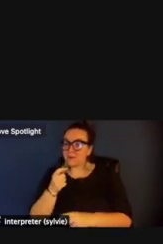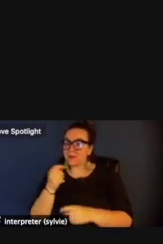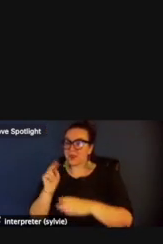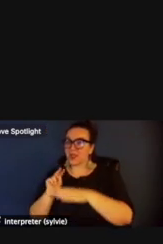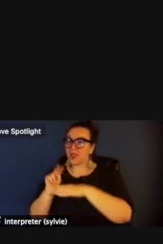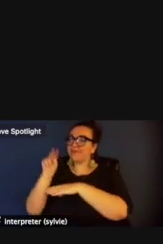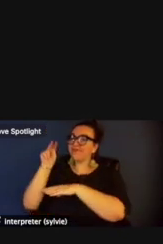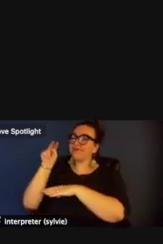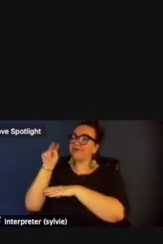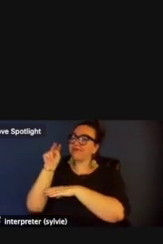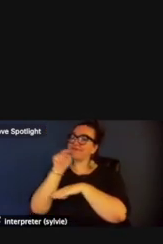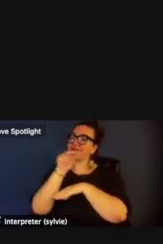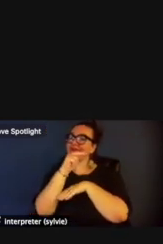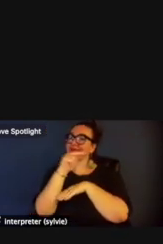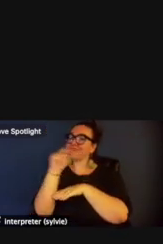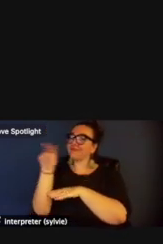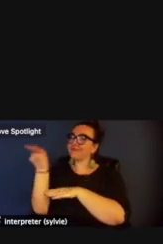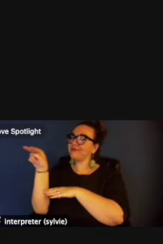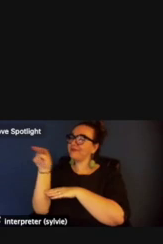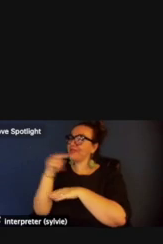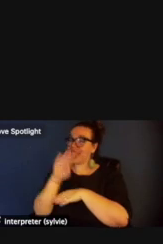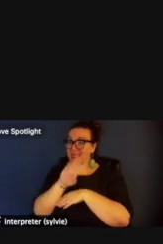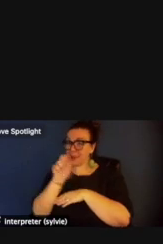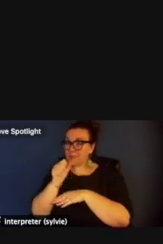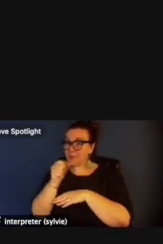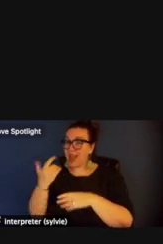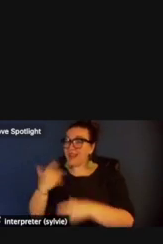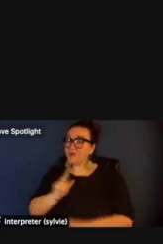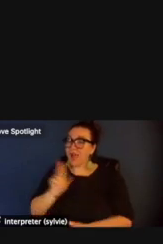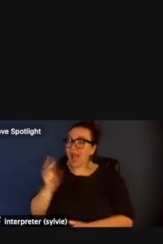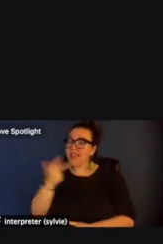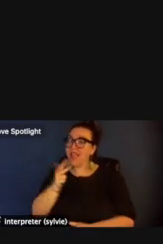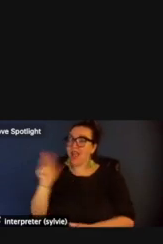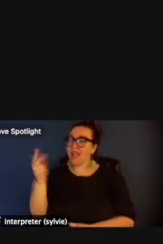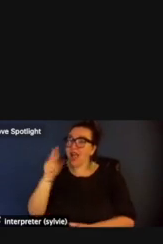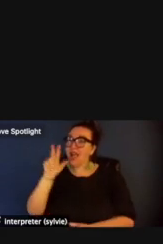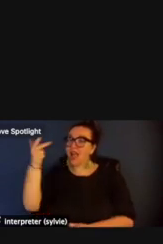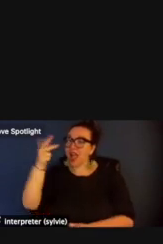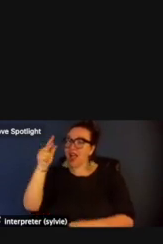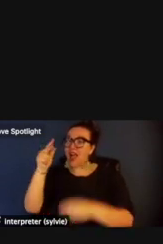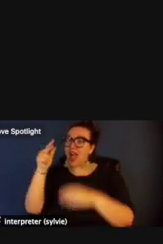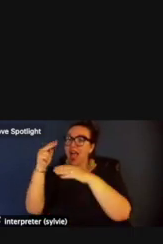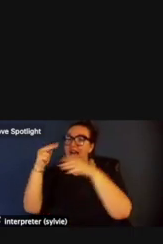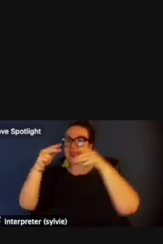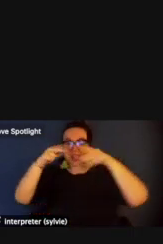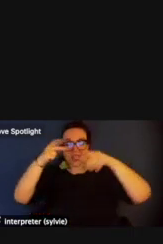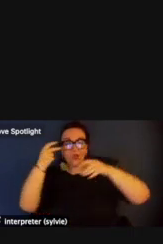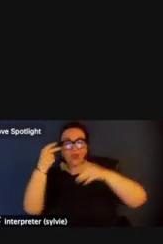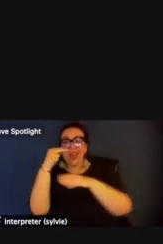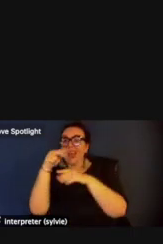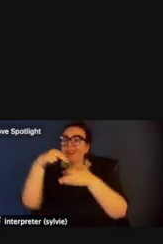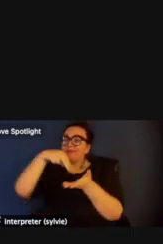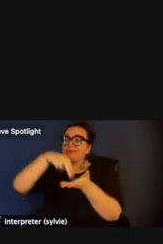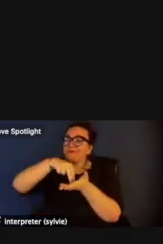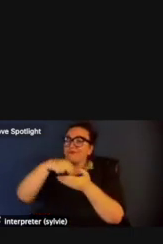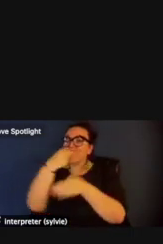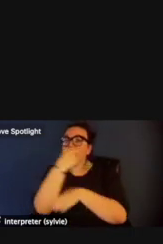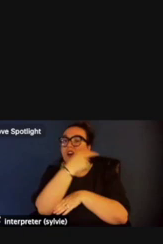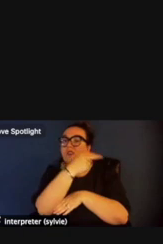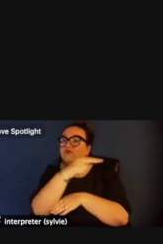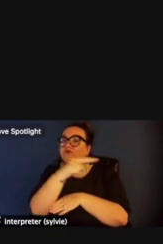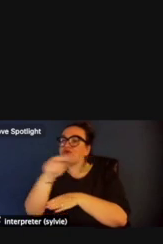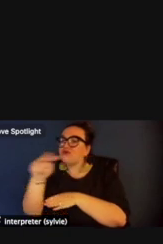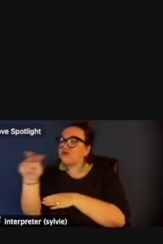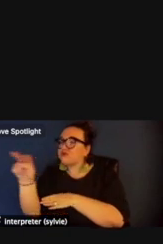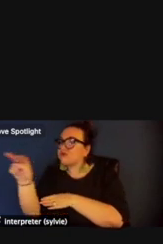where the bus would take you to the overlook, and you could look down on the city. But you can see how this church, and you